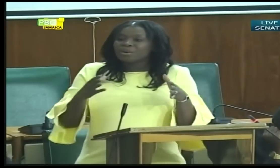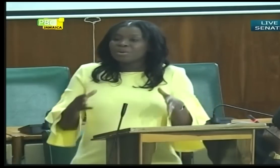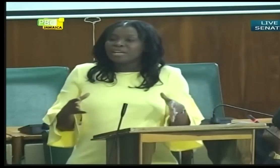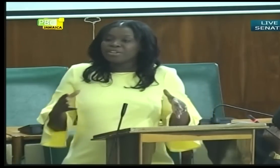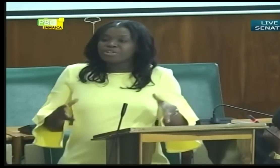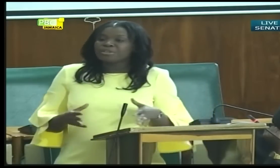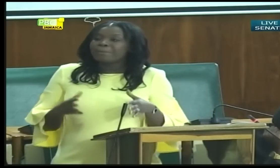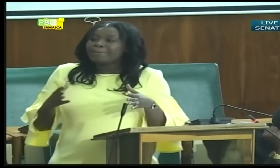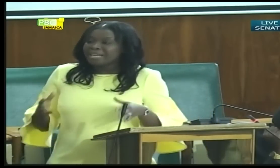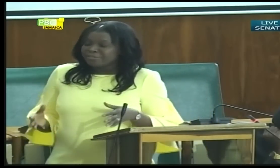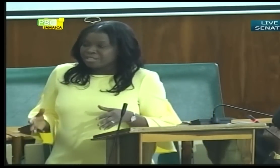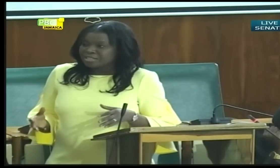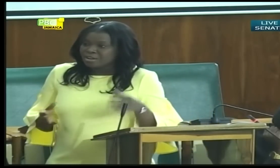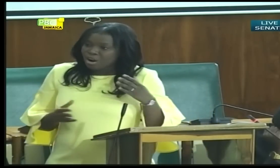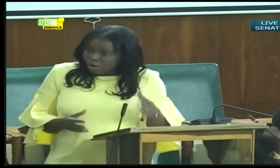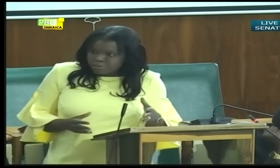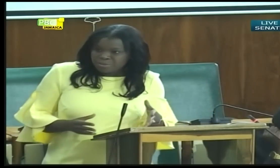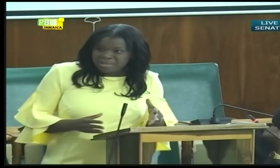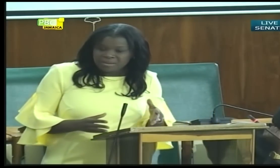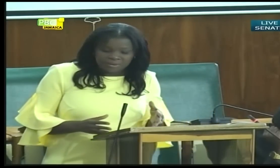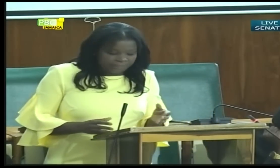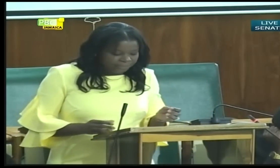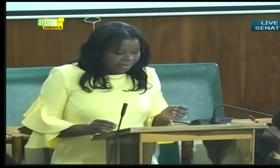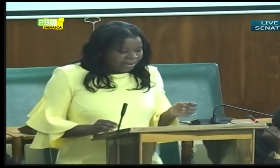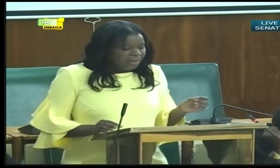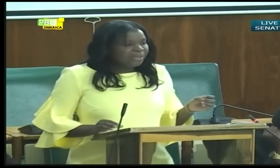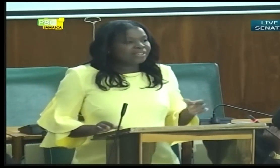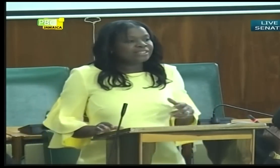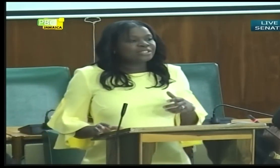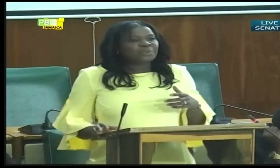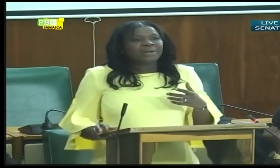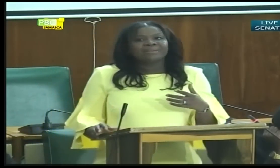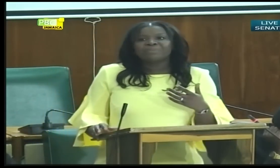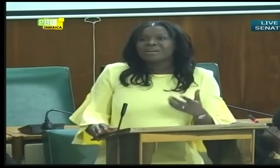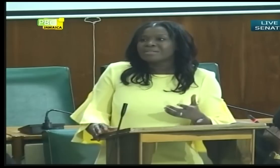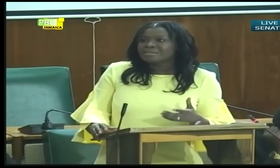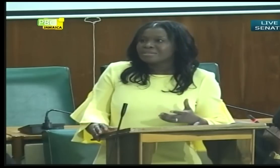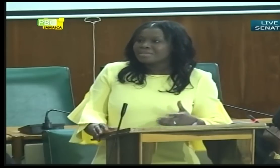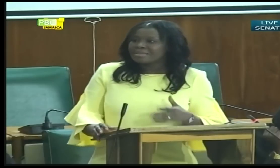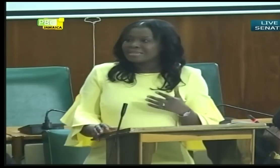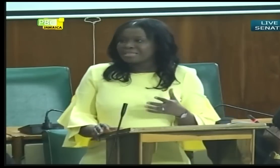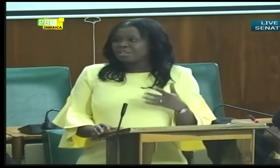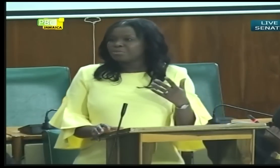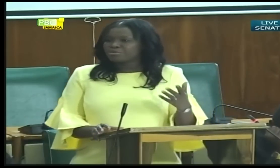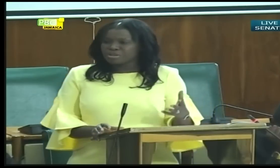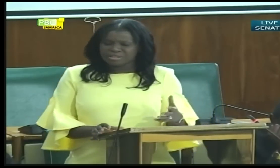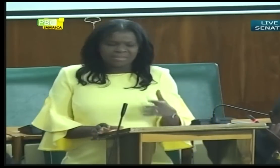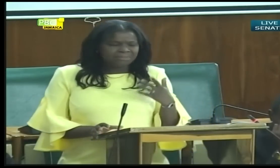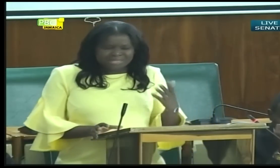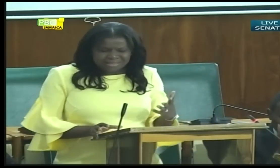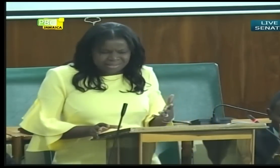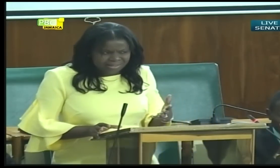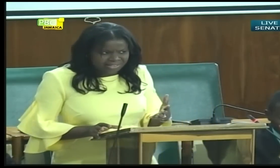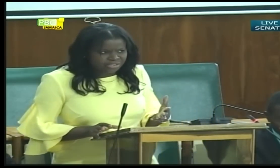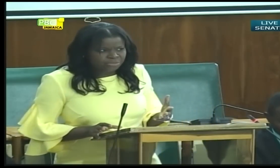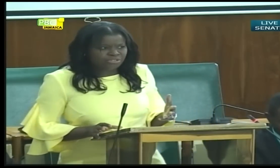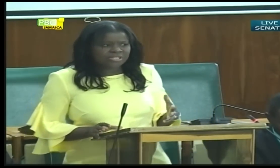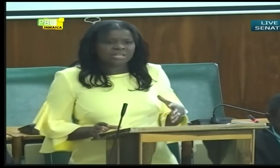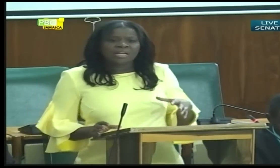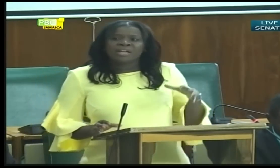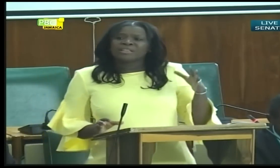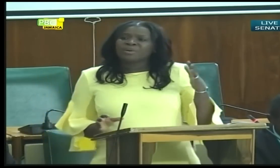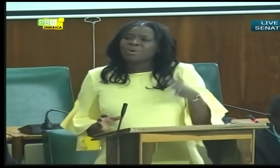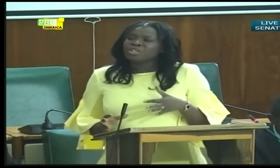can only inure to the benefit of Jamaica. Because when persons are setting up trusts and businesses are setting up